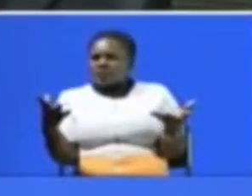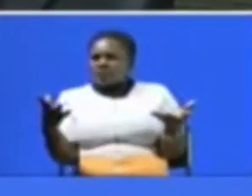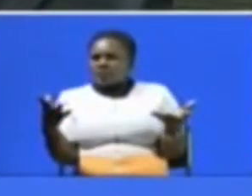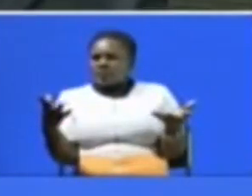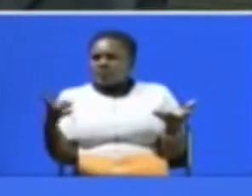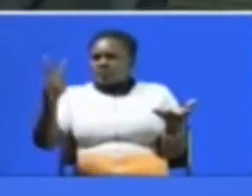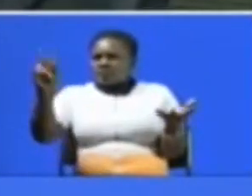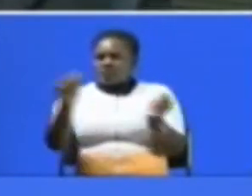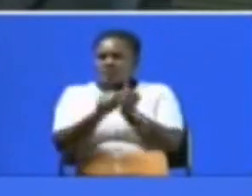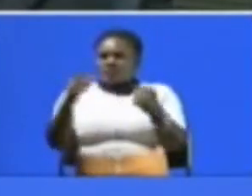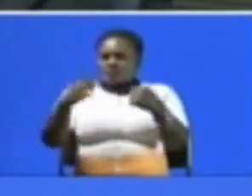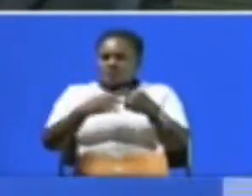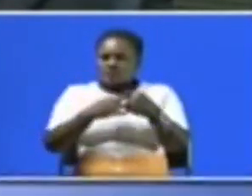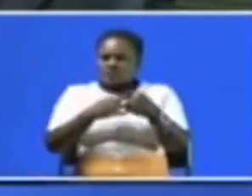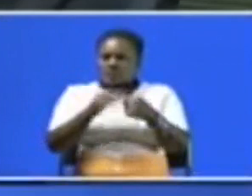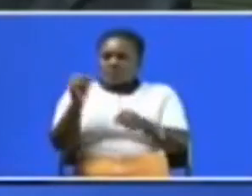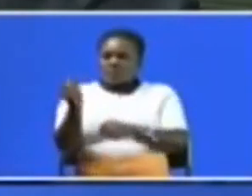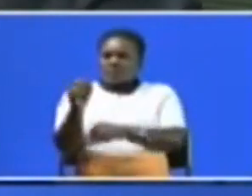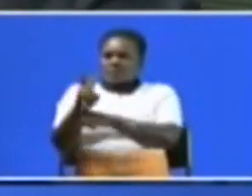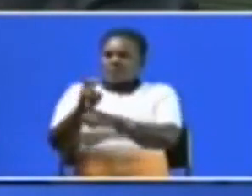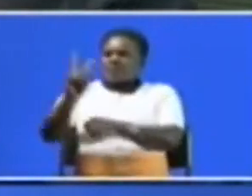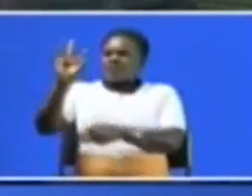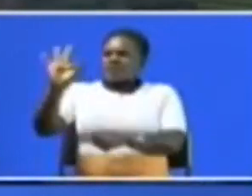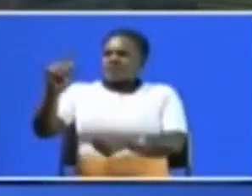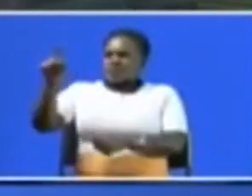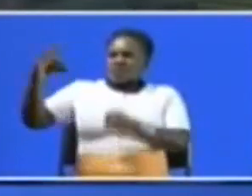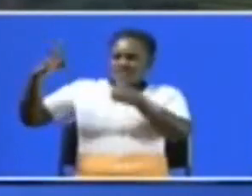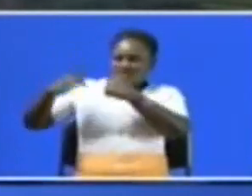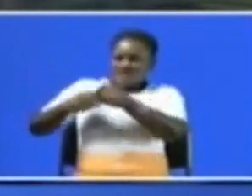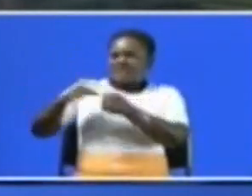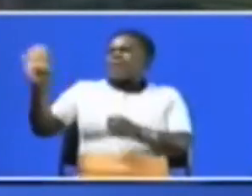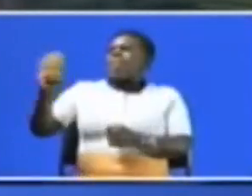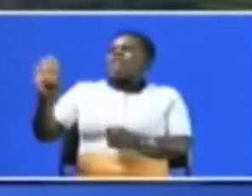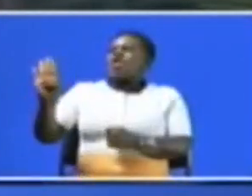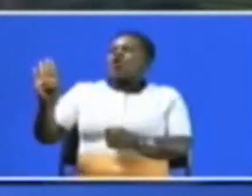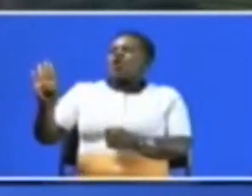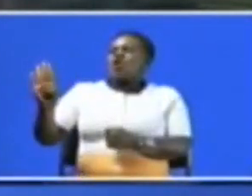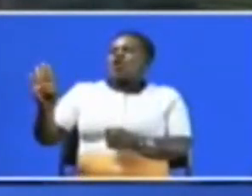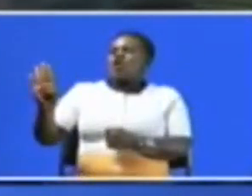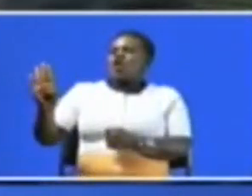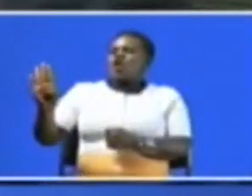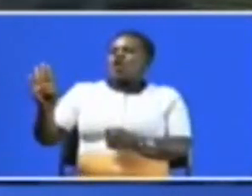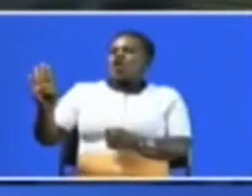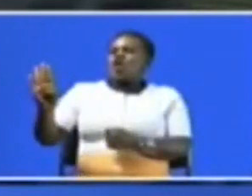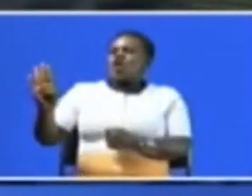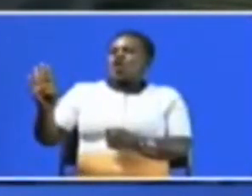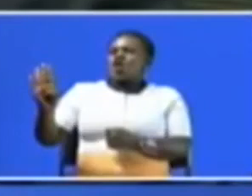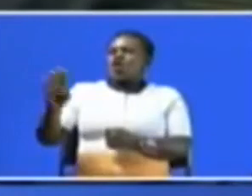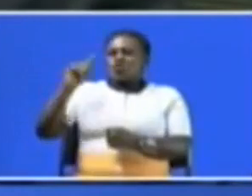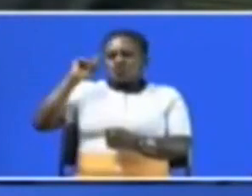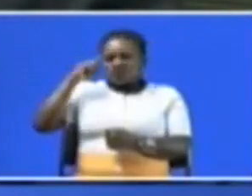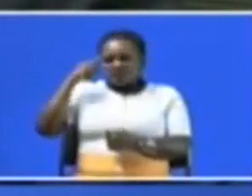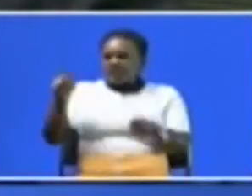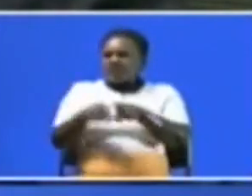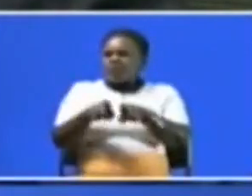end of 2018 in December 3.8 billion shillings. You are seriously